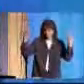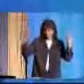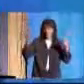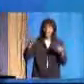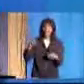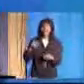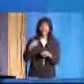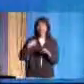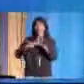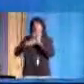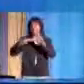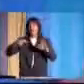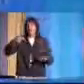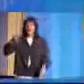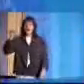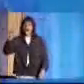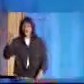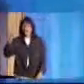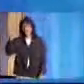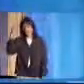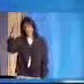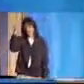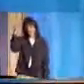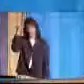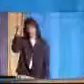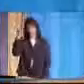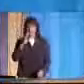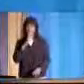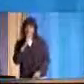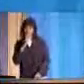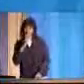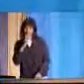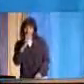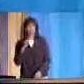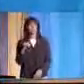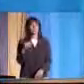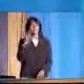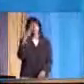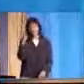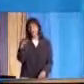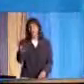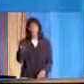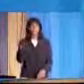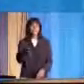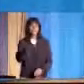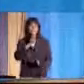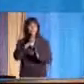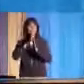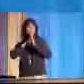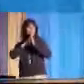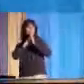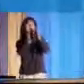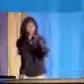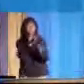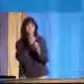speaking, which sometimes includes talking at somebody